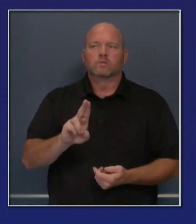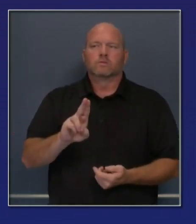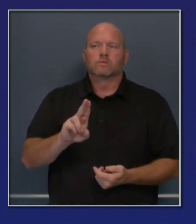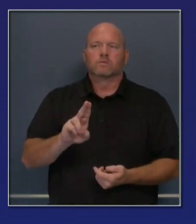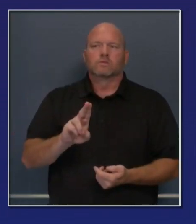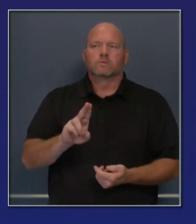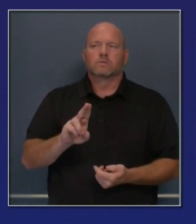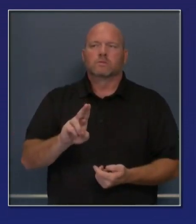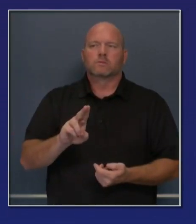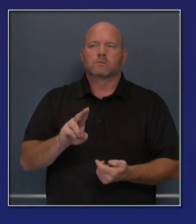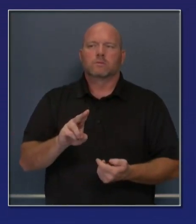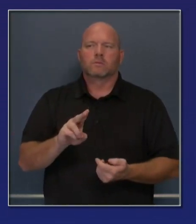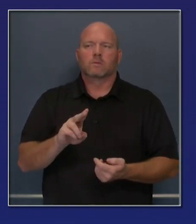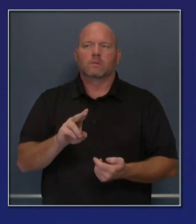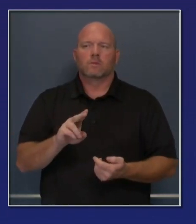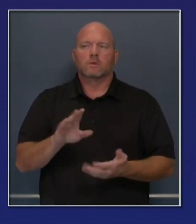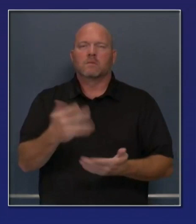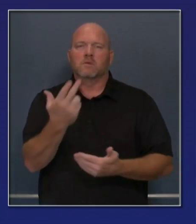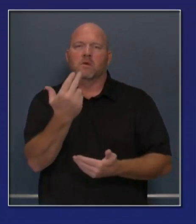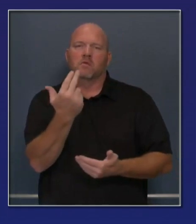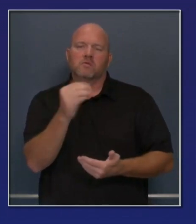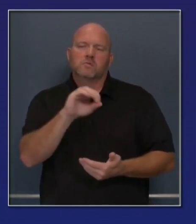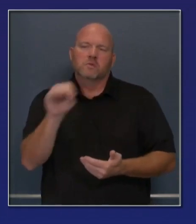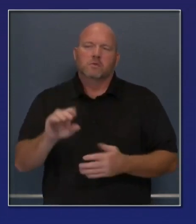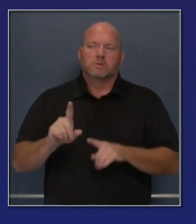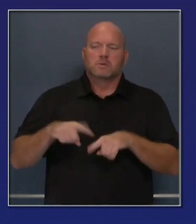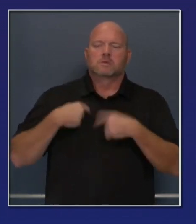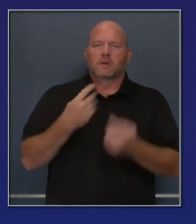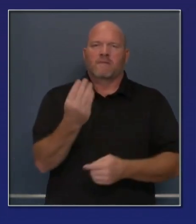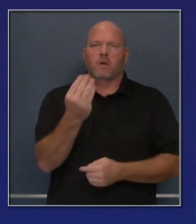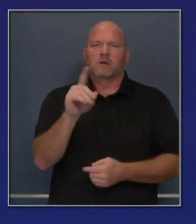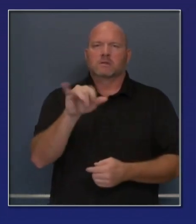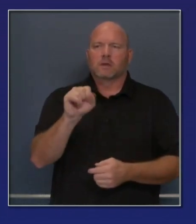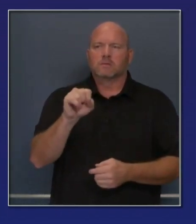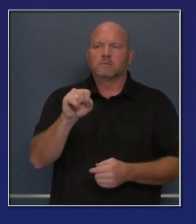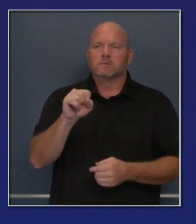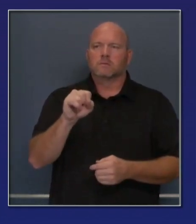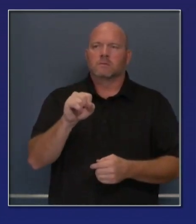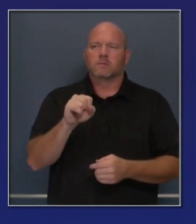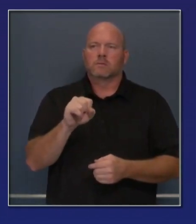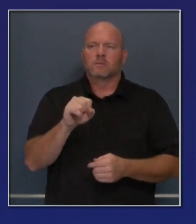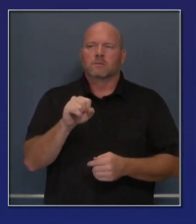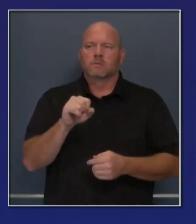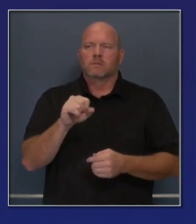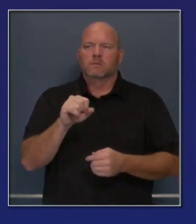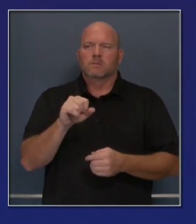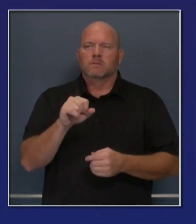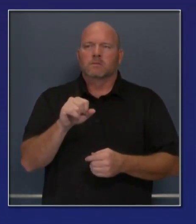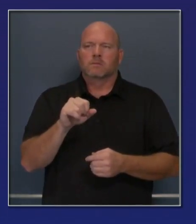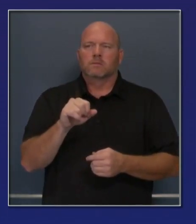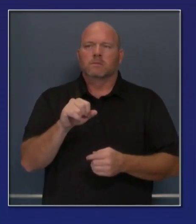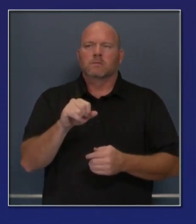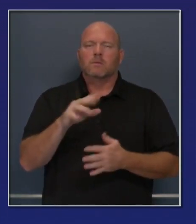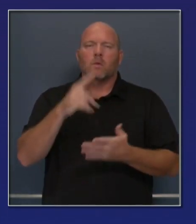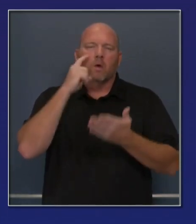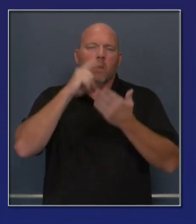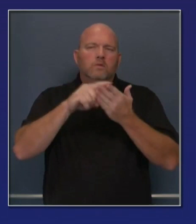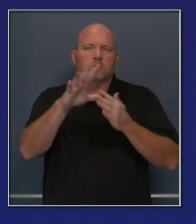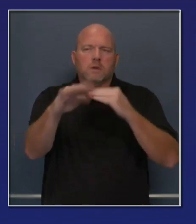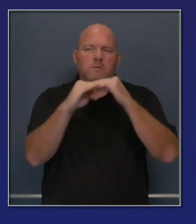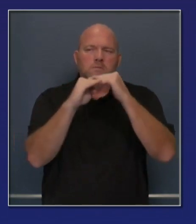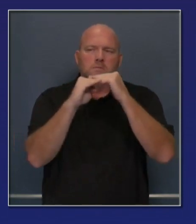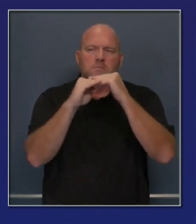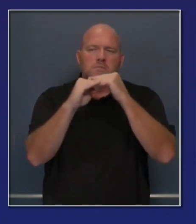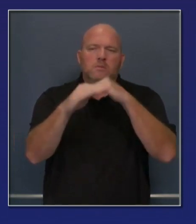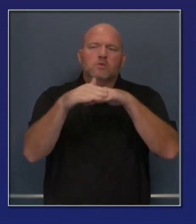substantial, 13% over 14 days. You may recall we're seeing a bit of a plateauing, or at least a slowdown in the rate